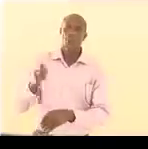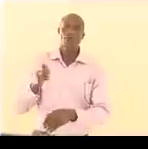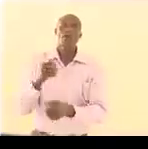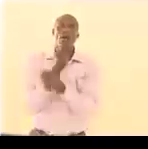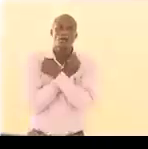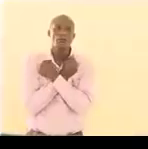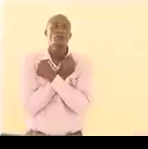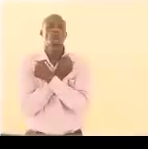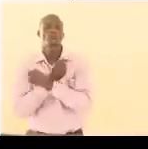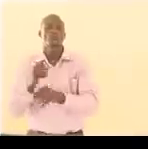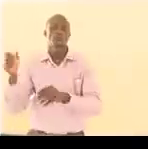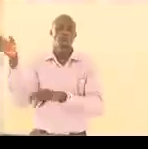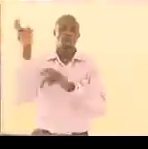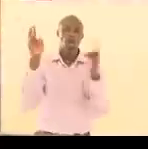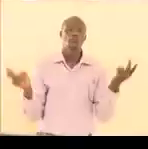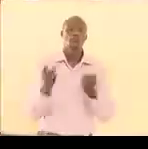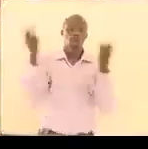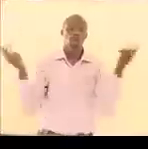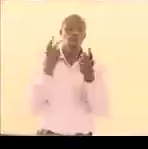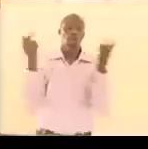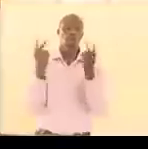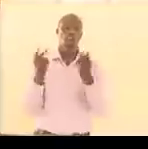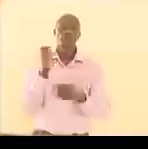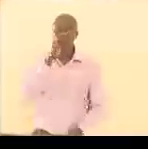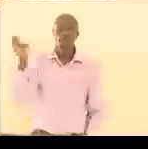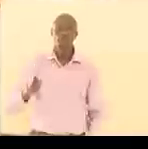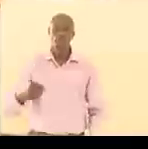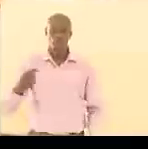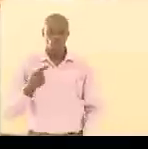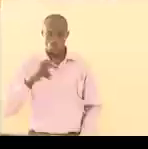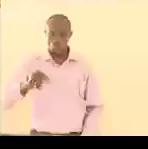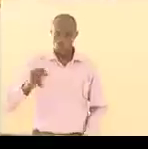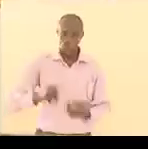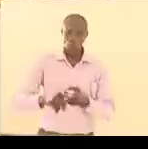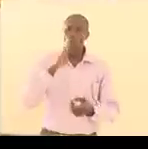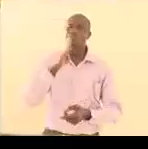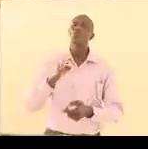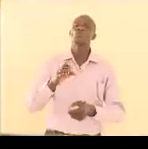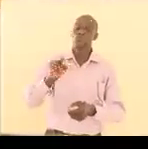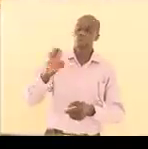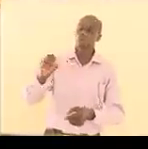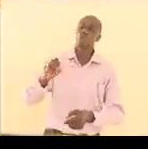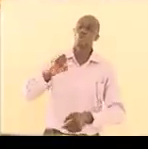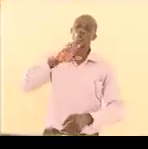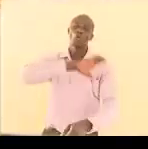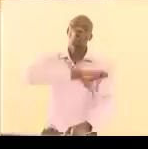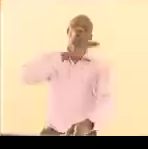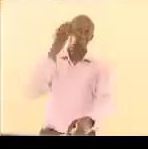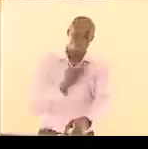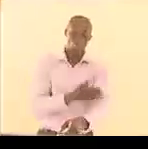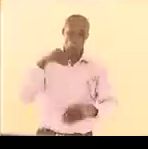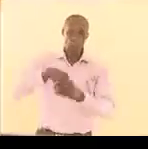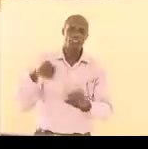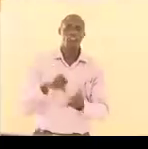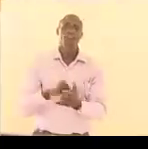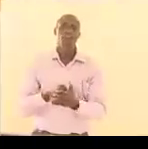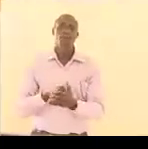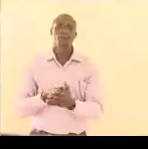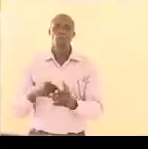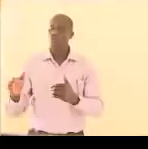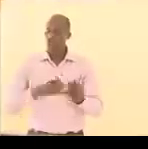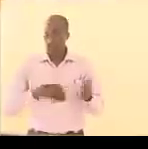hate. We need to believe it. We need to be so strong in it so that whatever evil there may